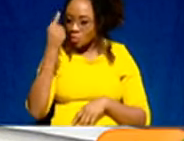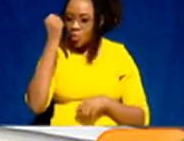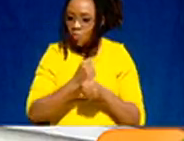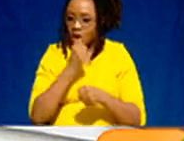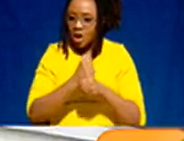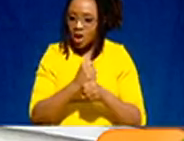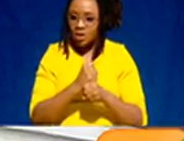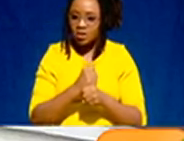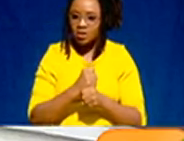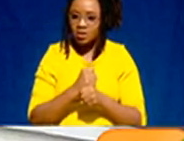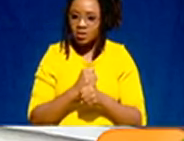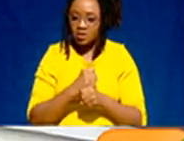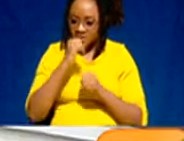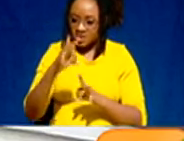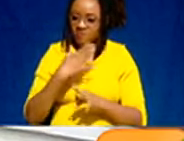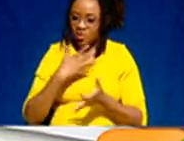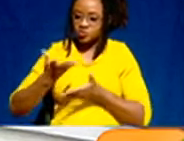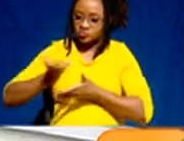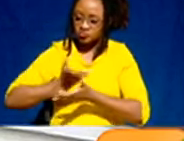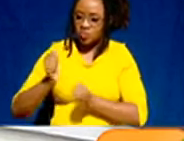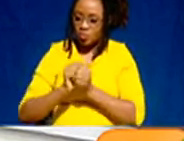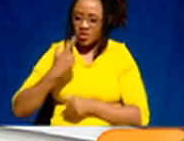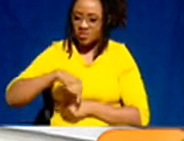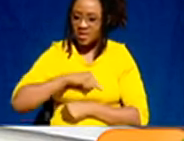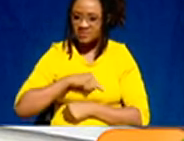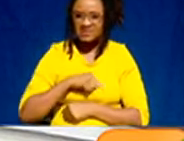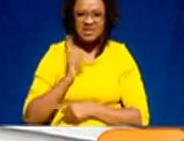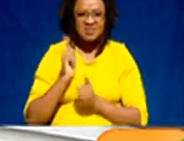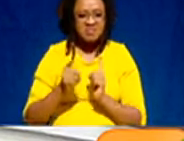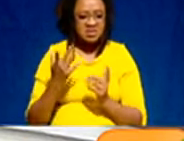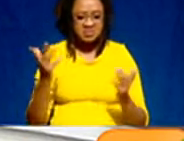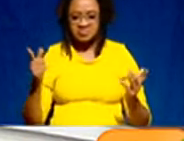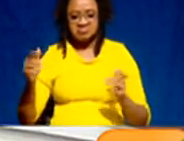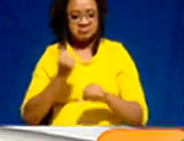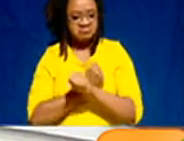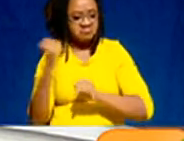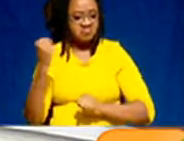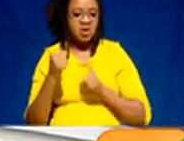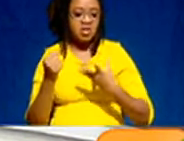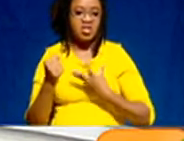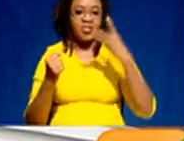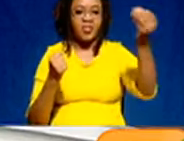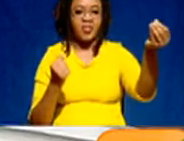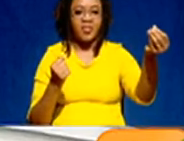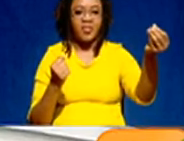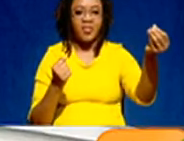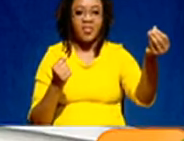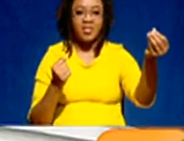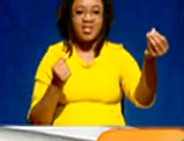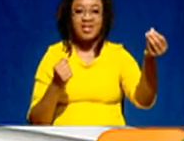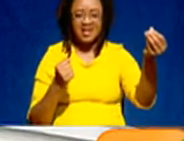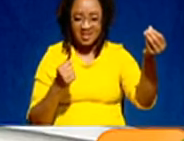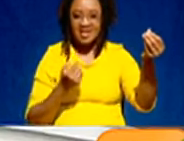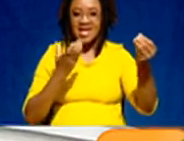a precondition for engagement before walking out after the medics refused to accede. As Mary Mwoki reports,